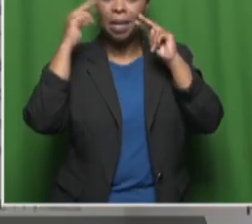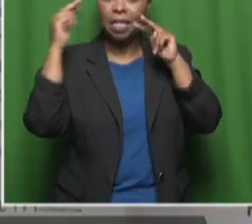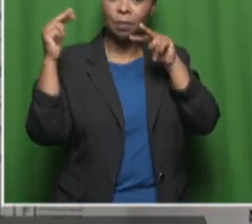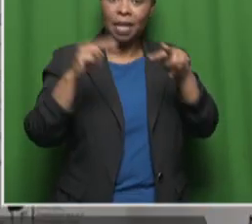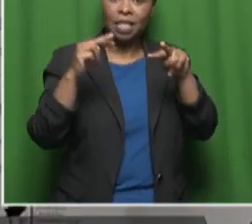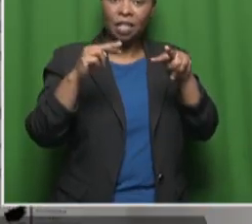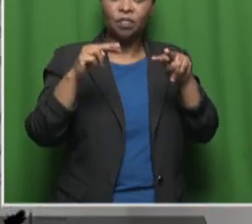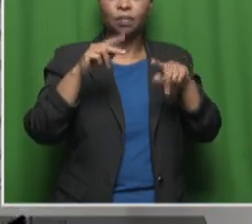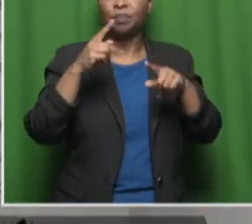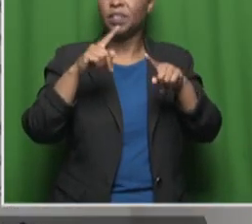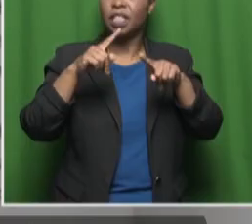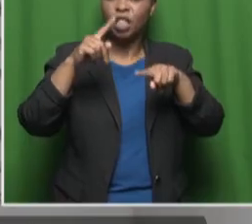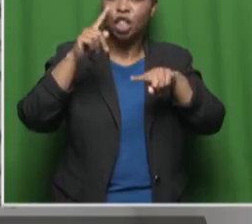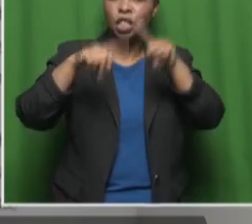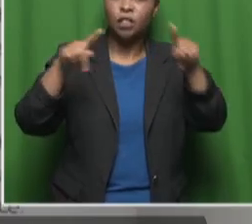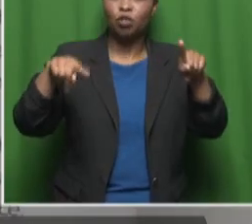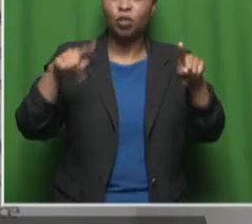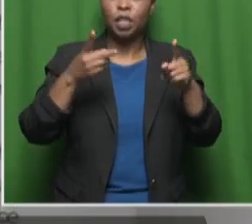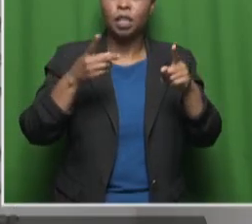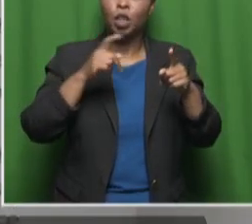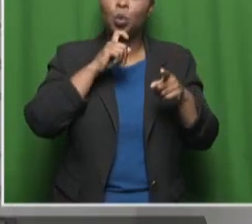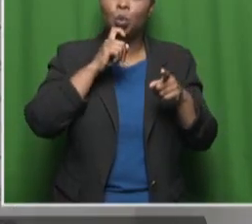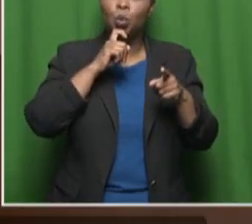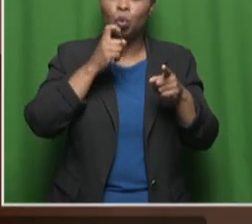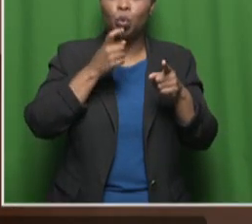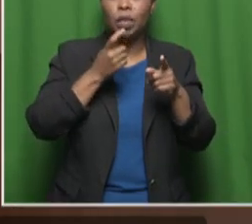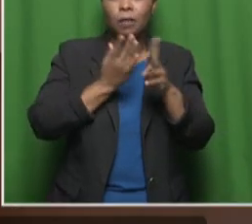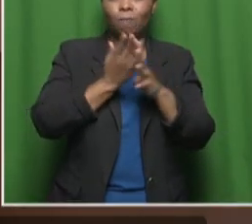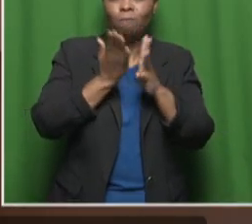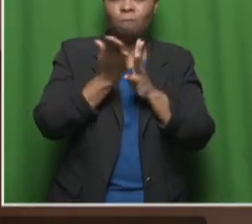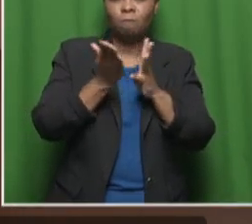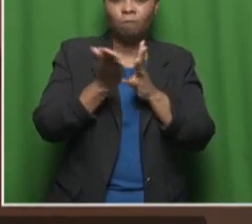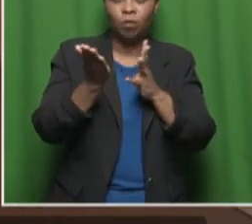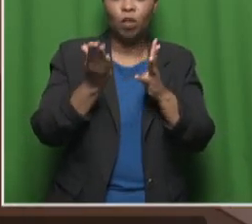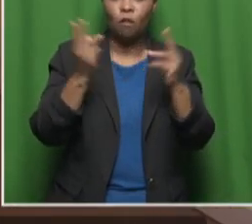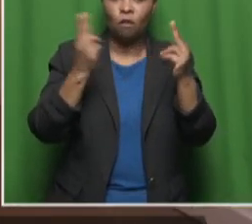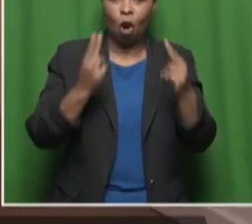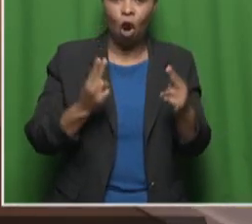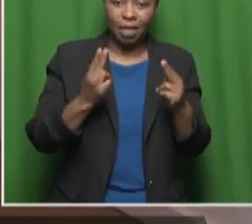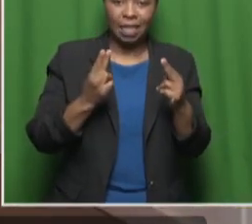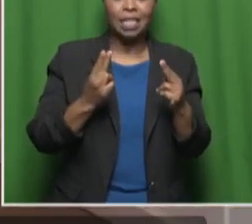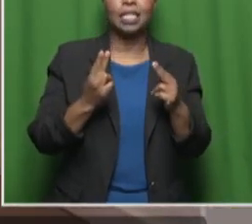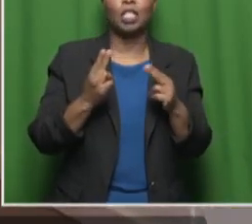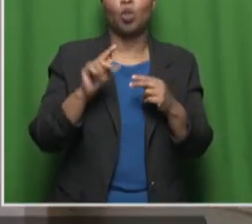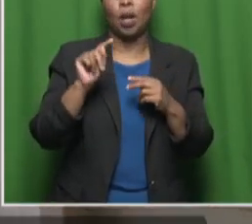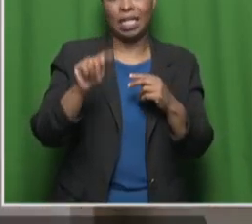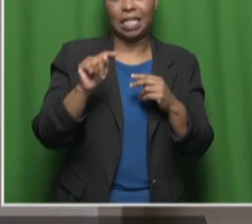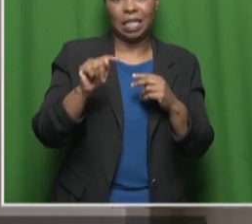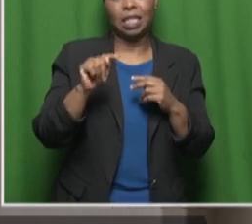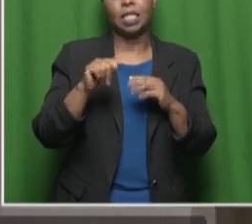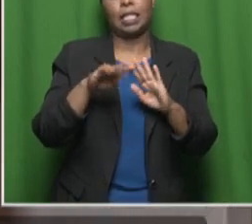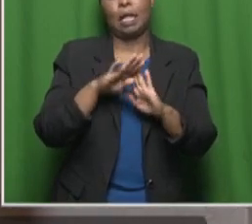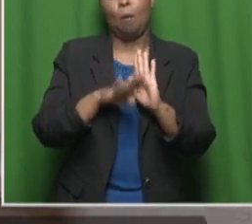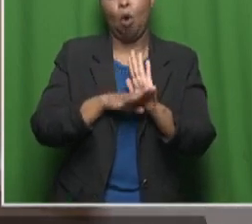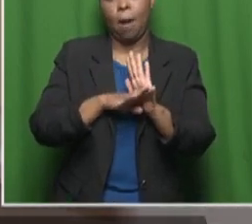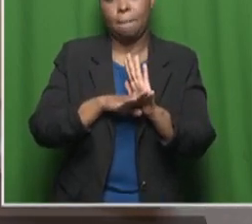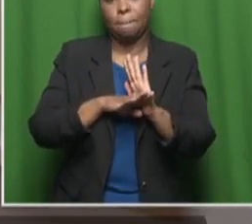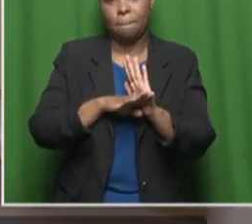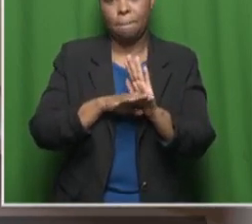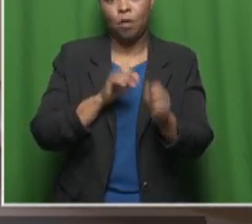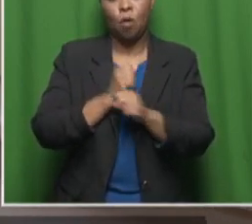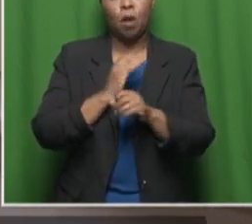approaching different mediums. It's also, these artists have been through a program with SLIF to